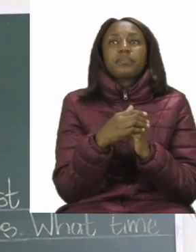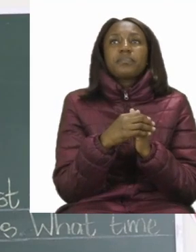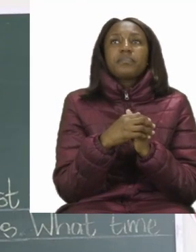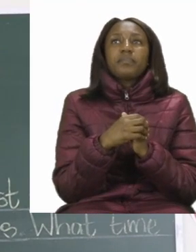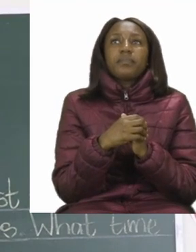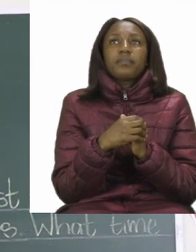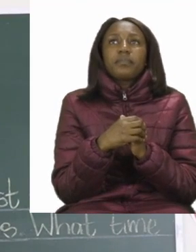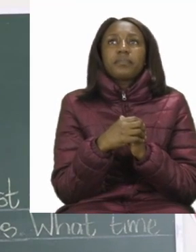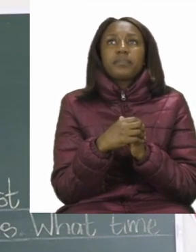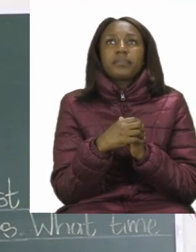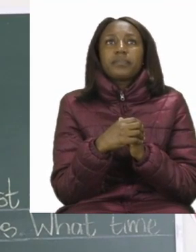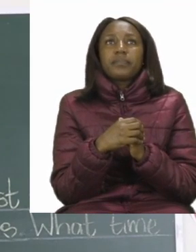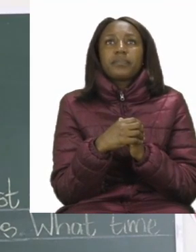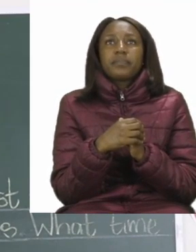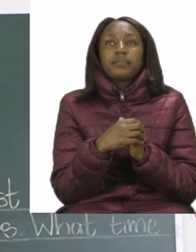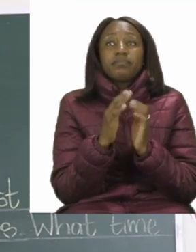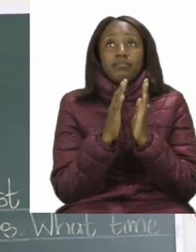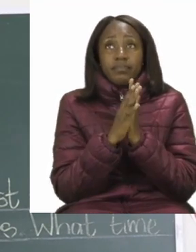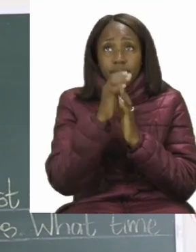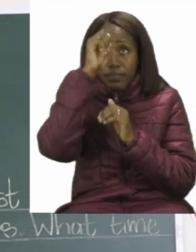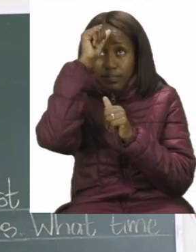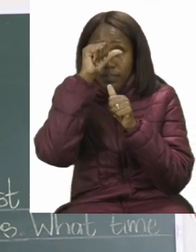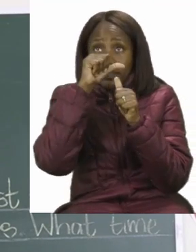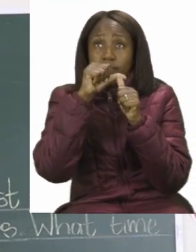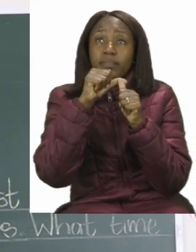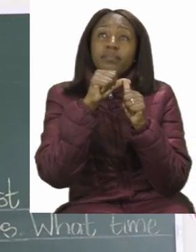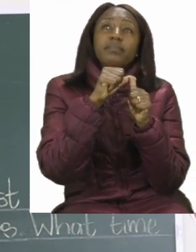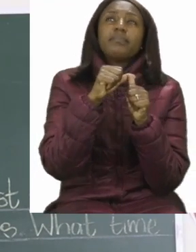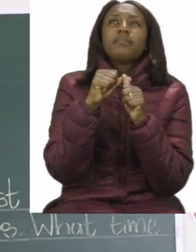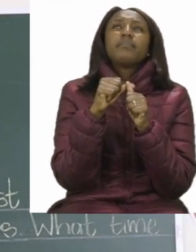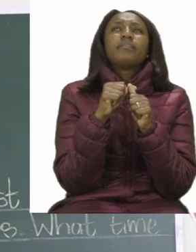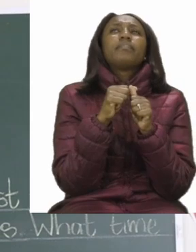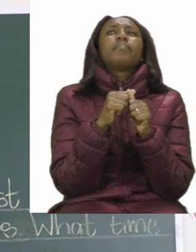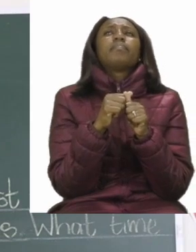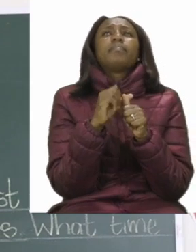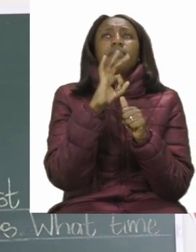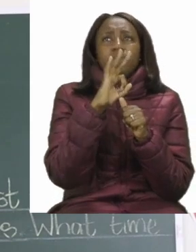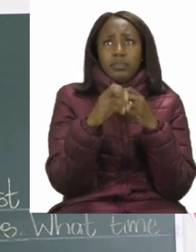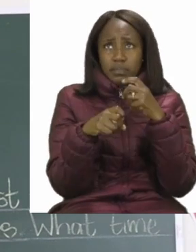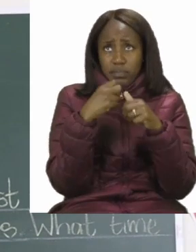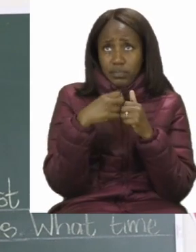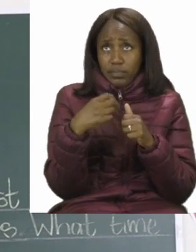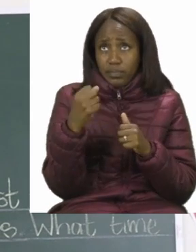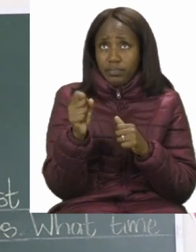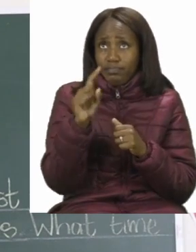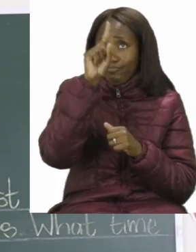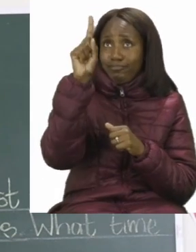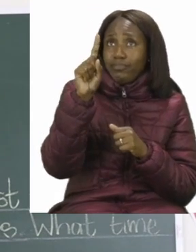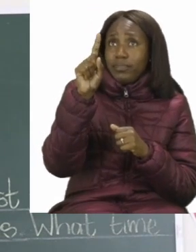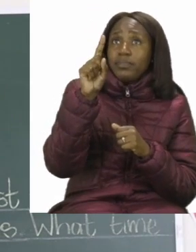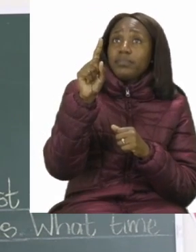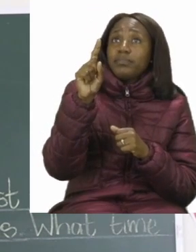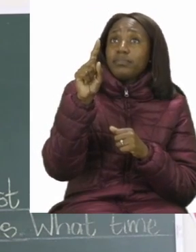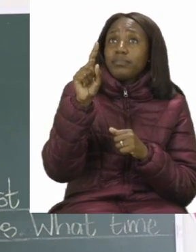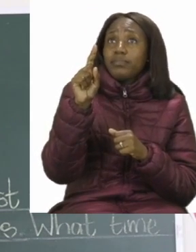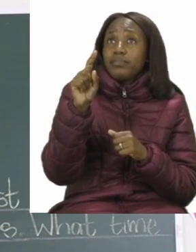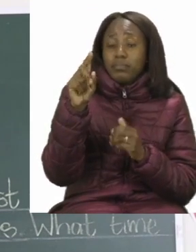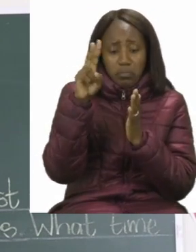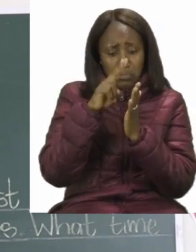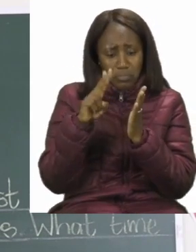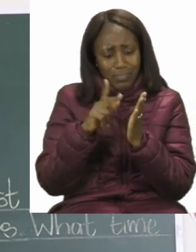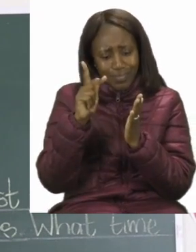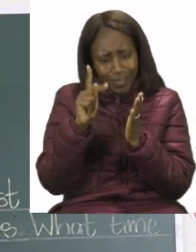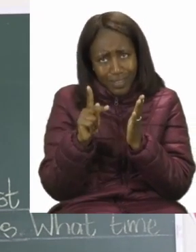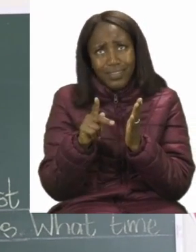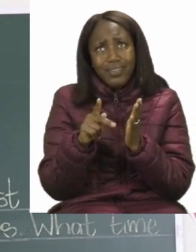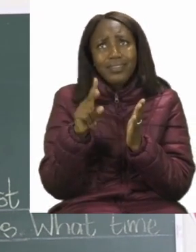own. Remember, boys and girls, if you have a problem, just go back and read it again.